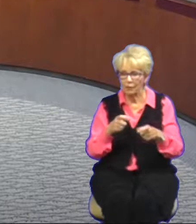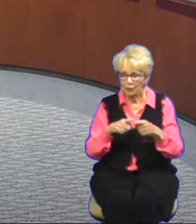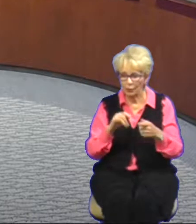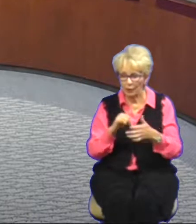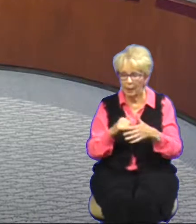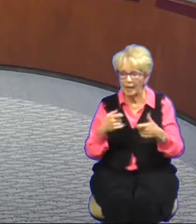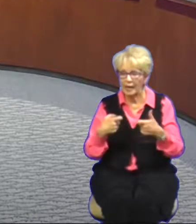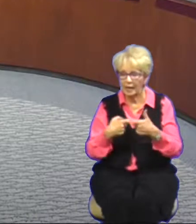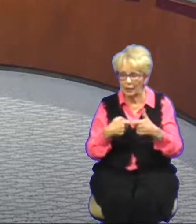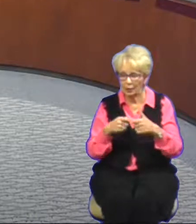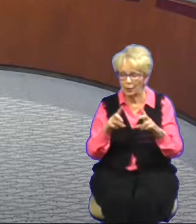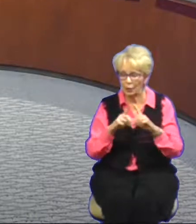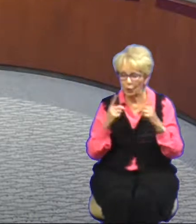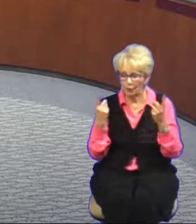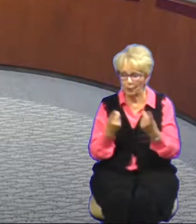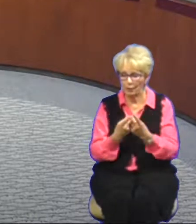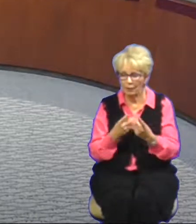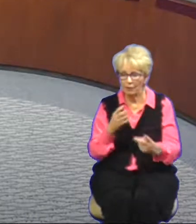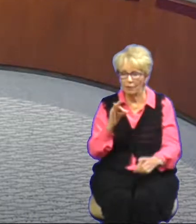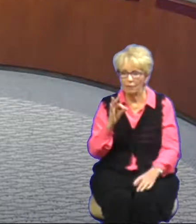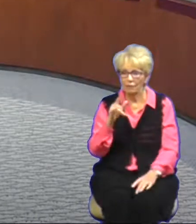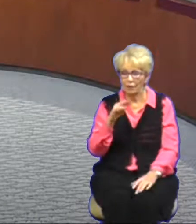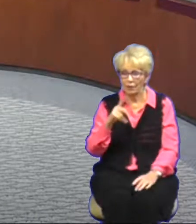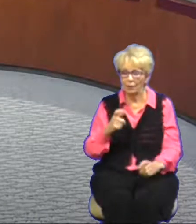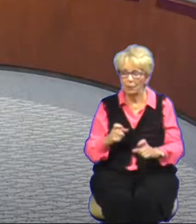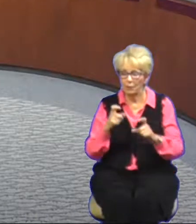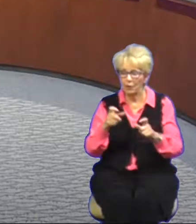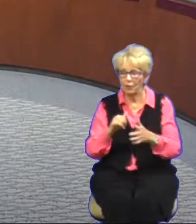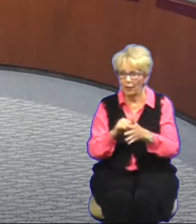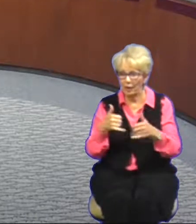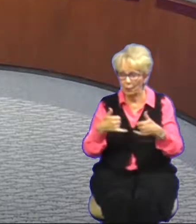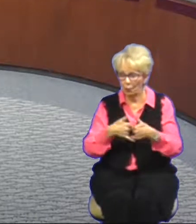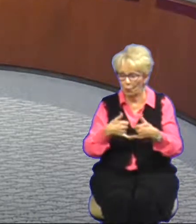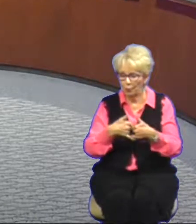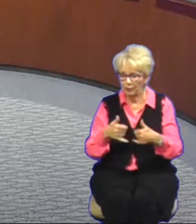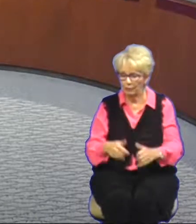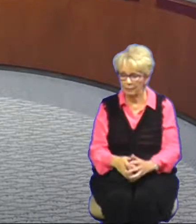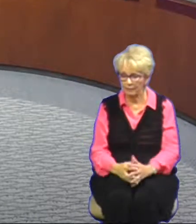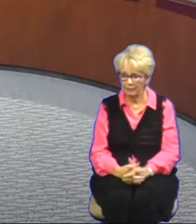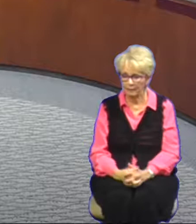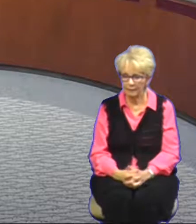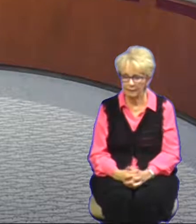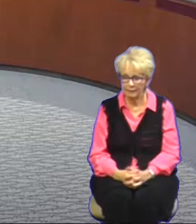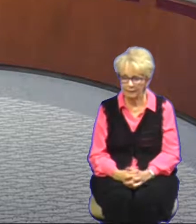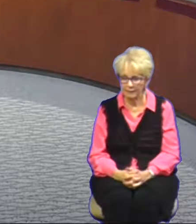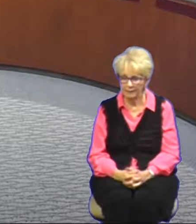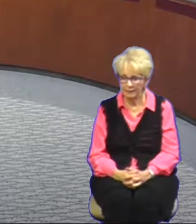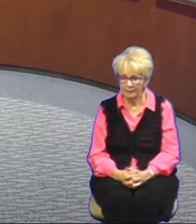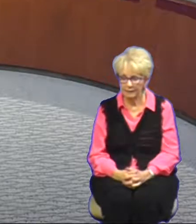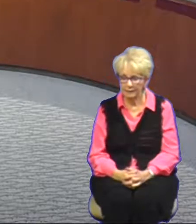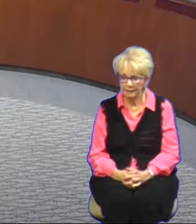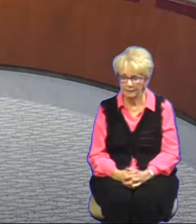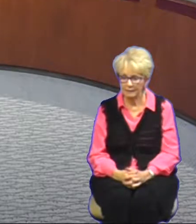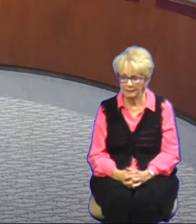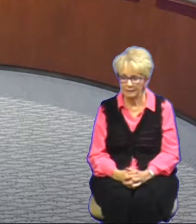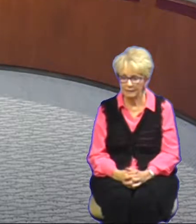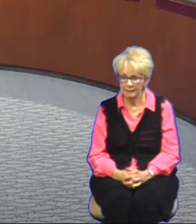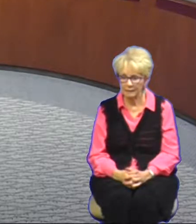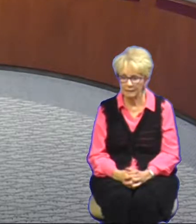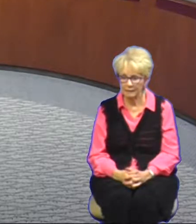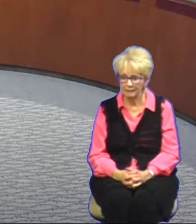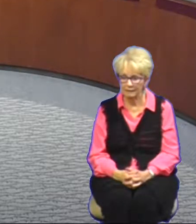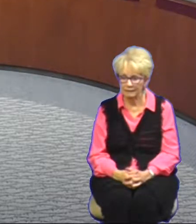electric department. Electric department. I'll ask Forrest Fleming if he'll present that award. Brooks is here. Yeah. There he is. For safe